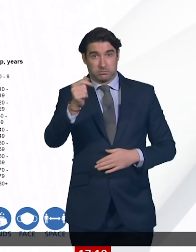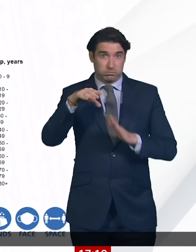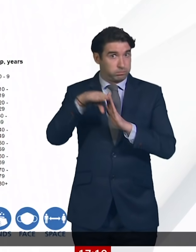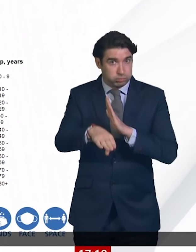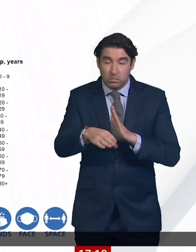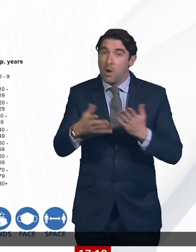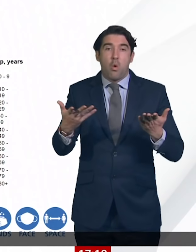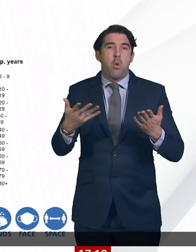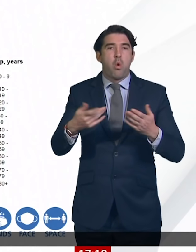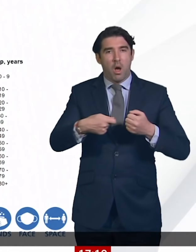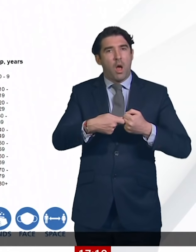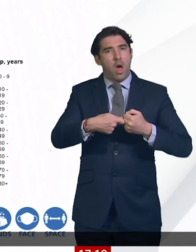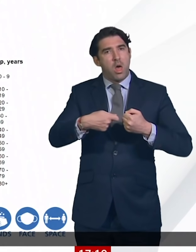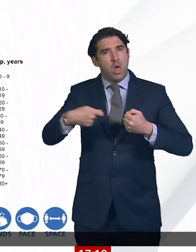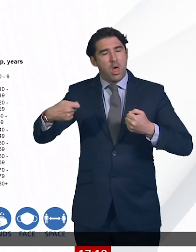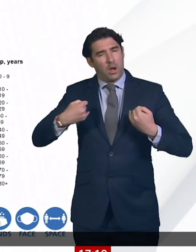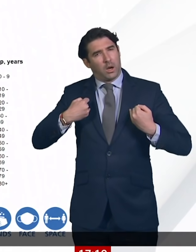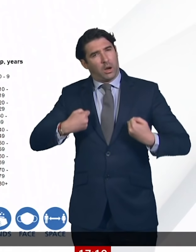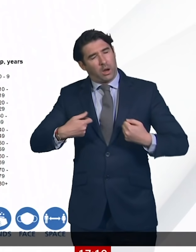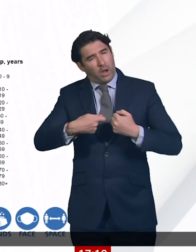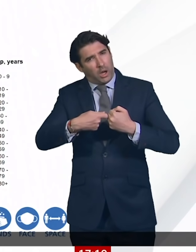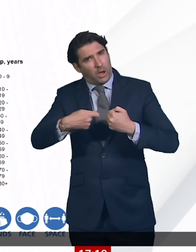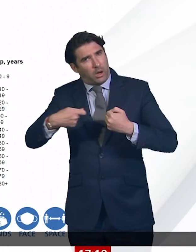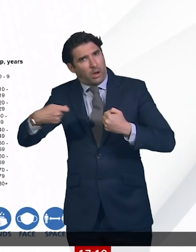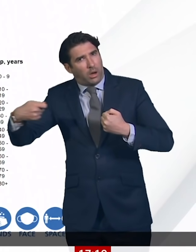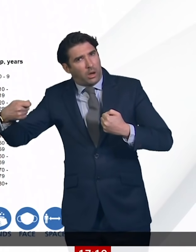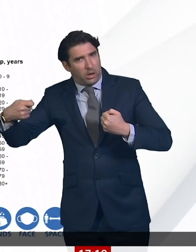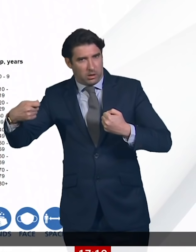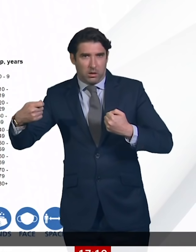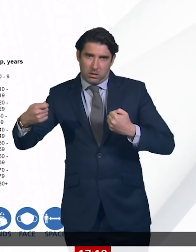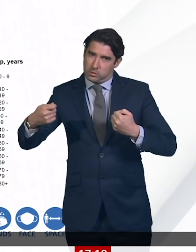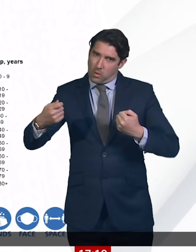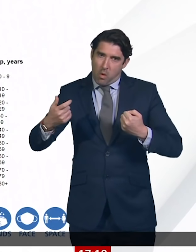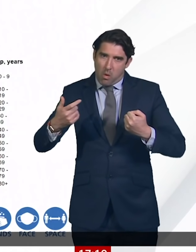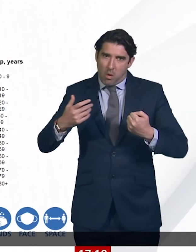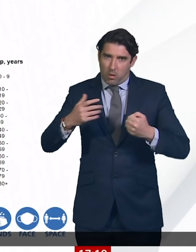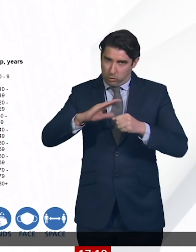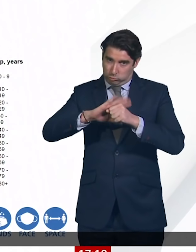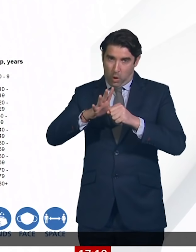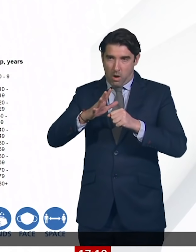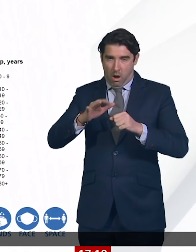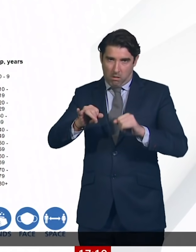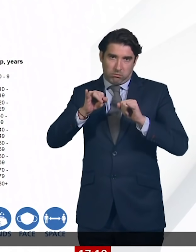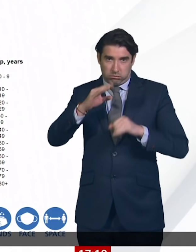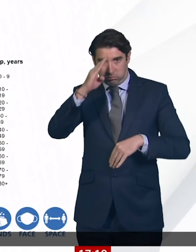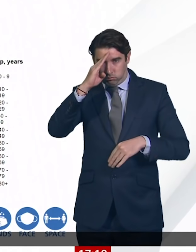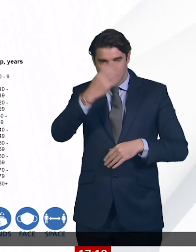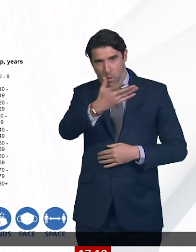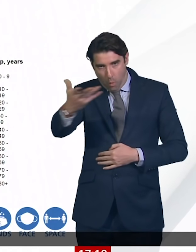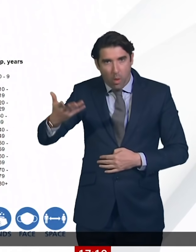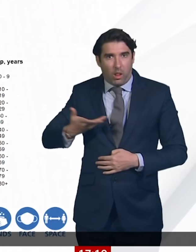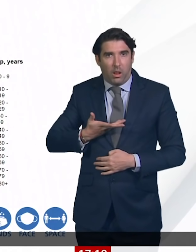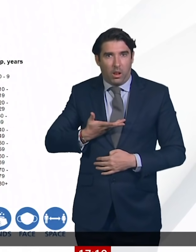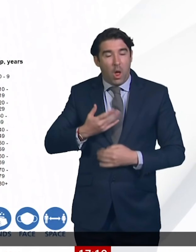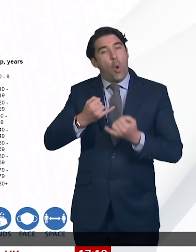not have a fatal case or one that gets them intensive care. So this increase, as you can see, is